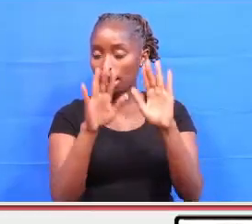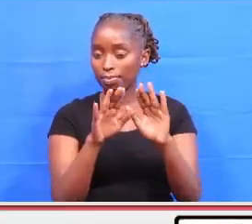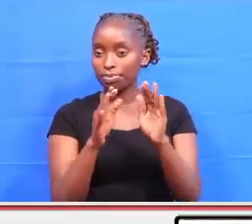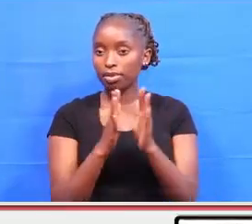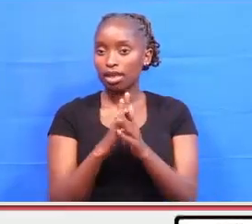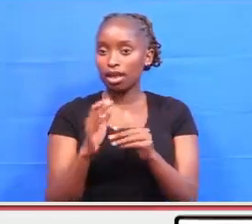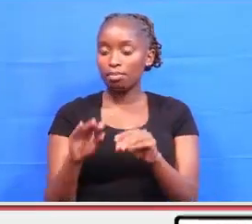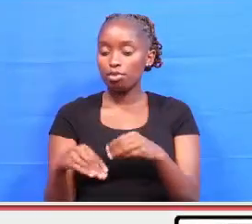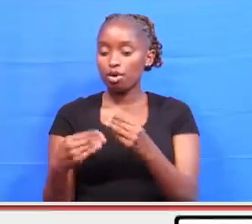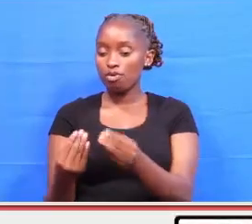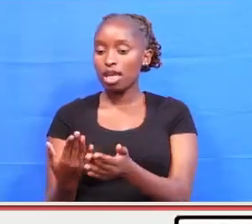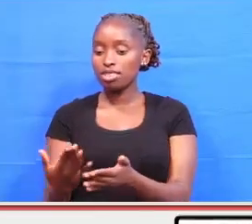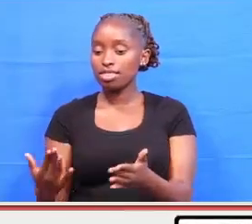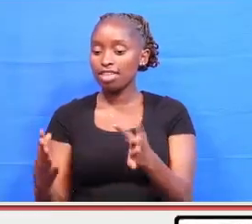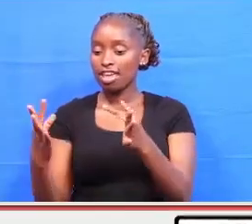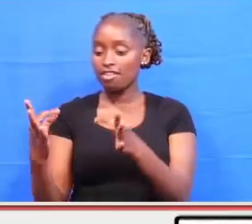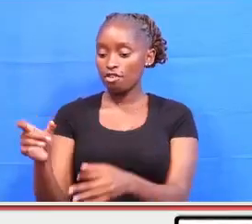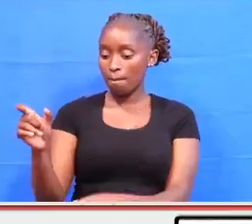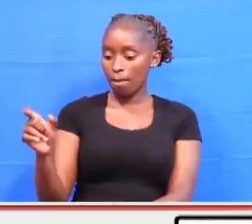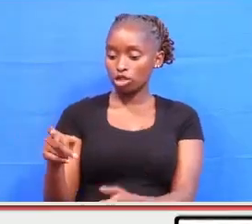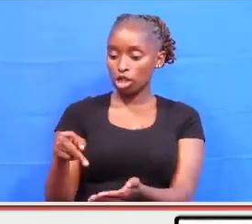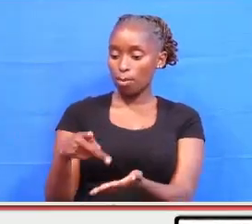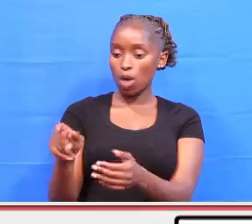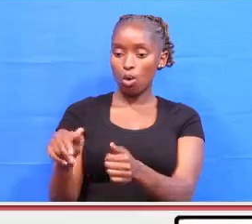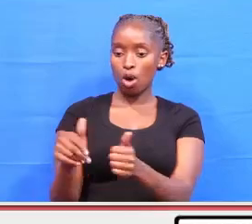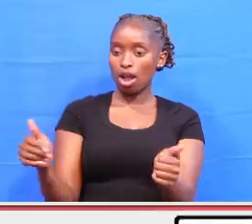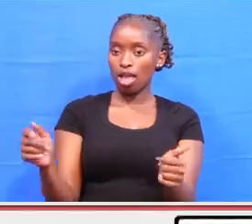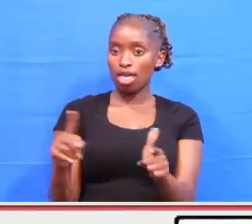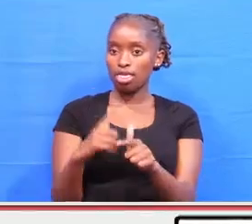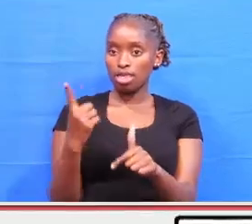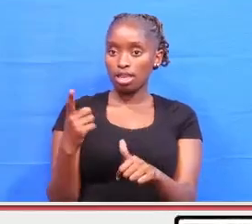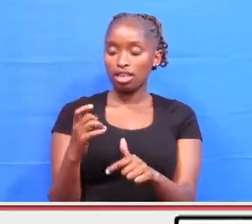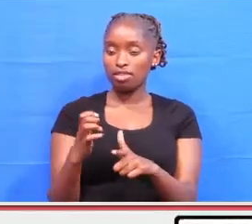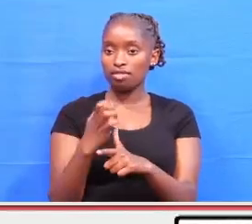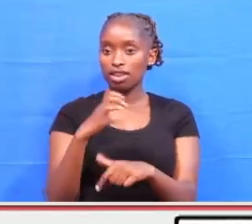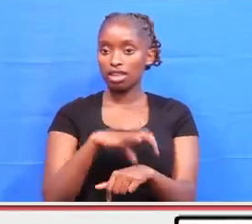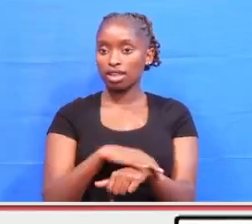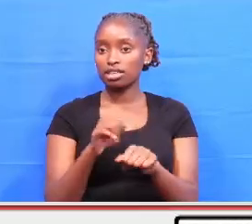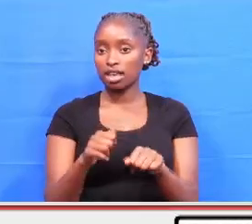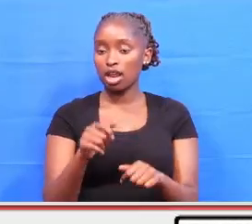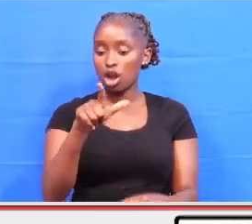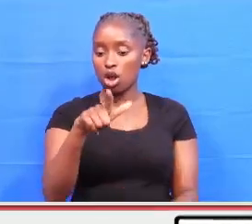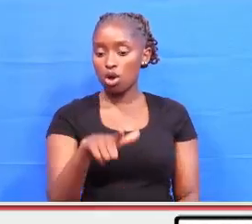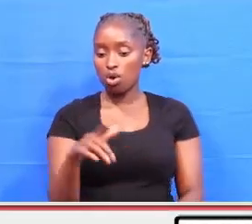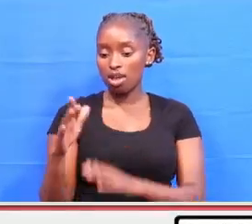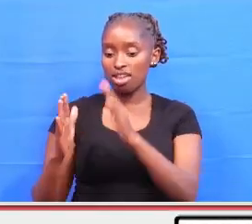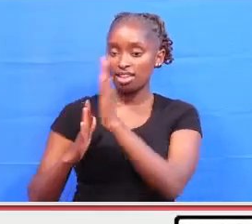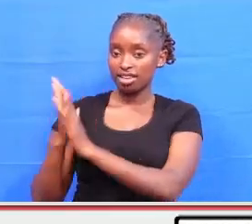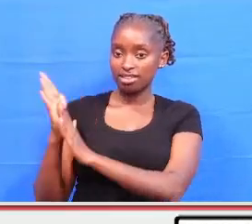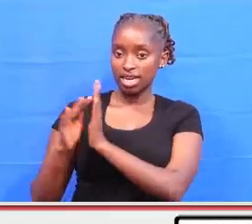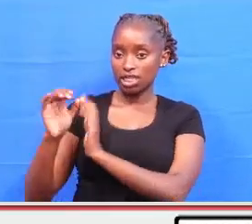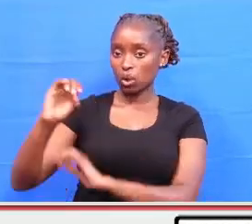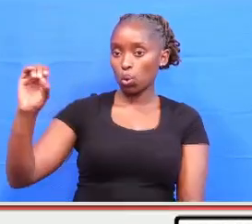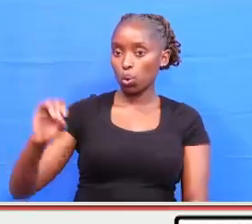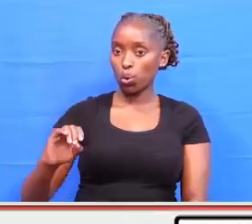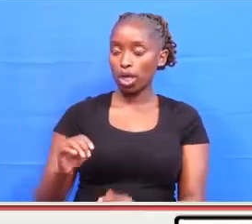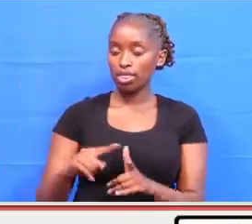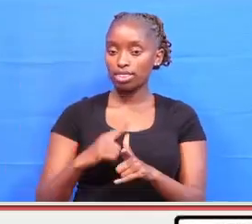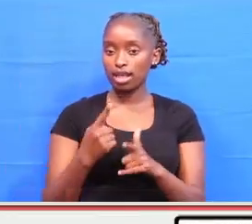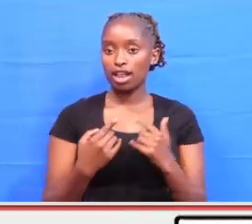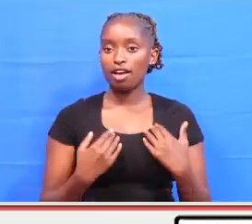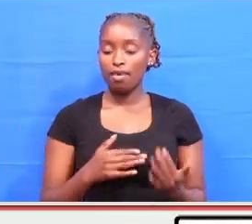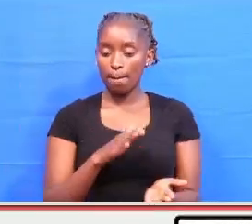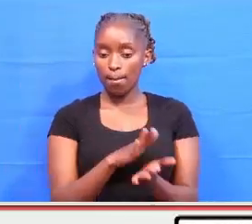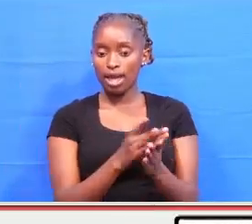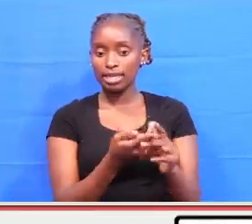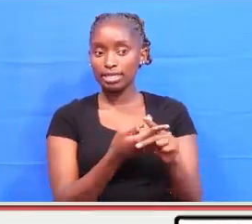that shows that if you are really a good payer, you are entitled to even a lower interest rate. Right. And the banks have started